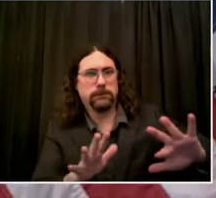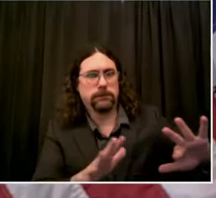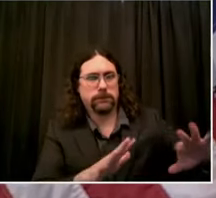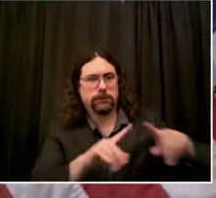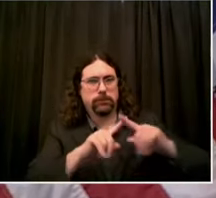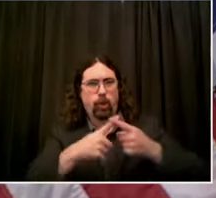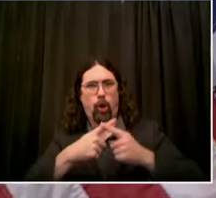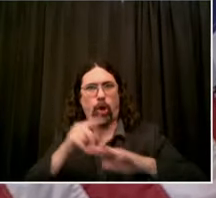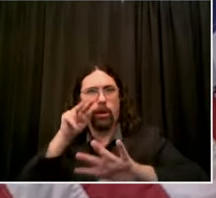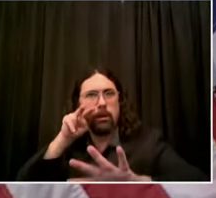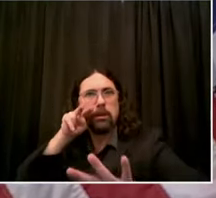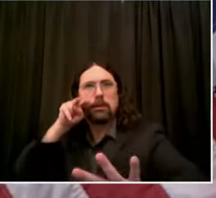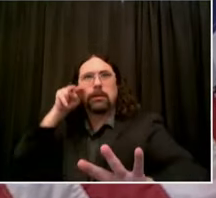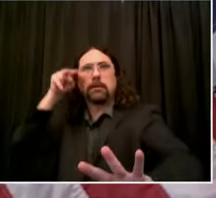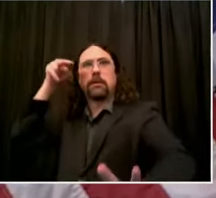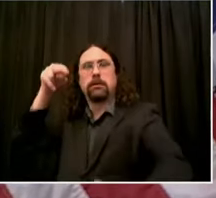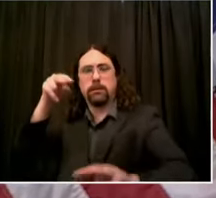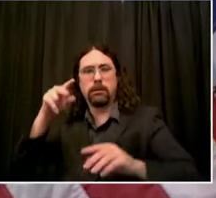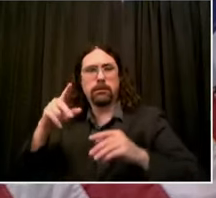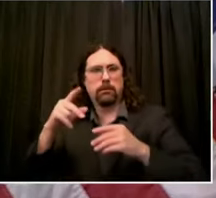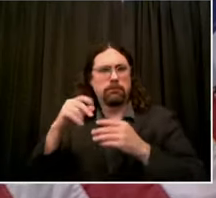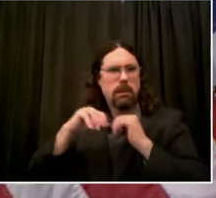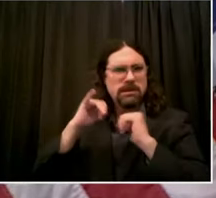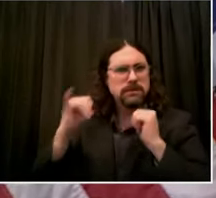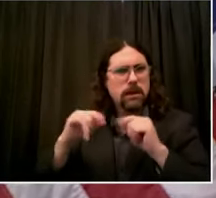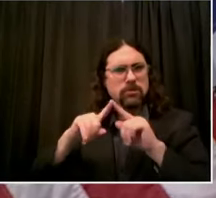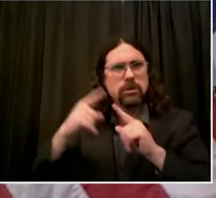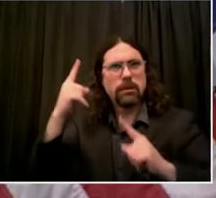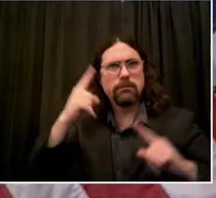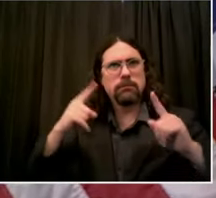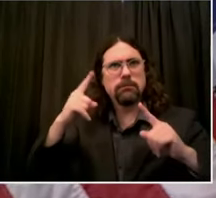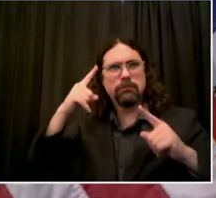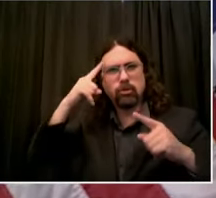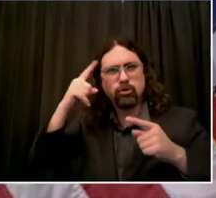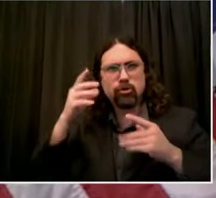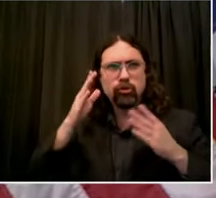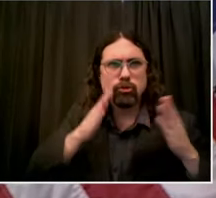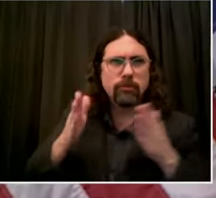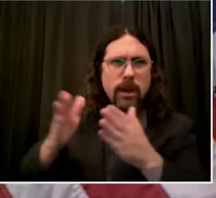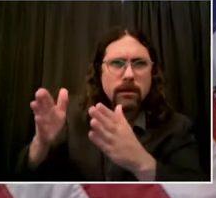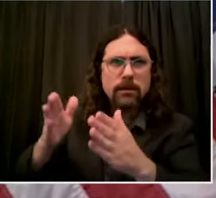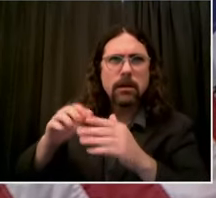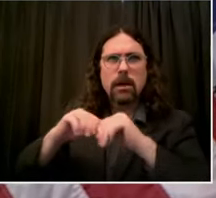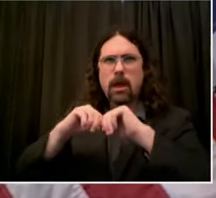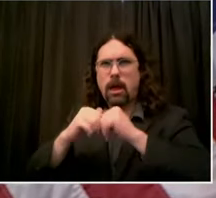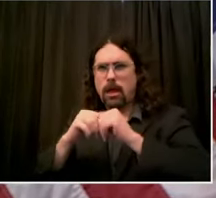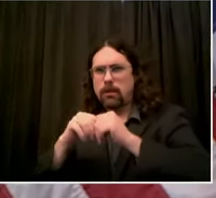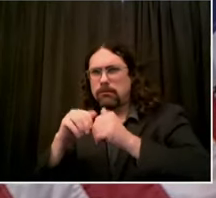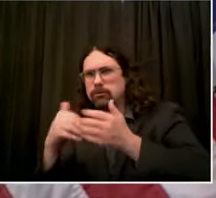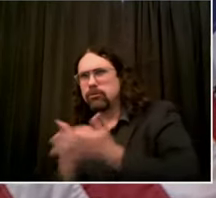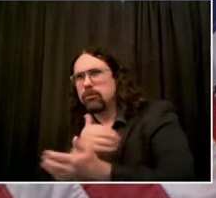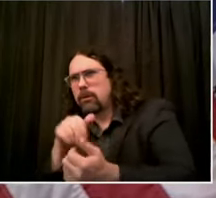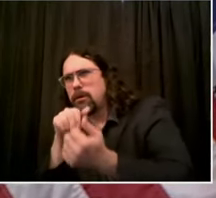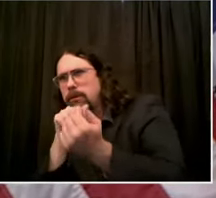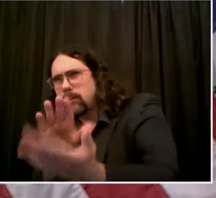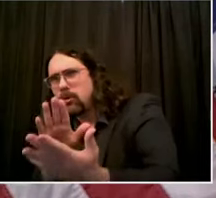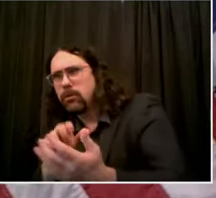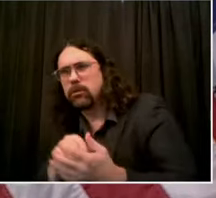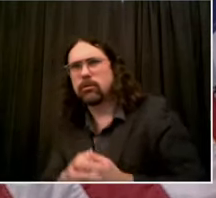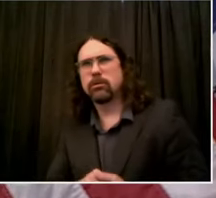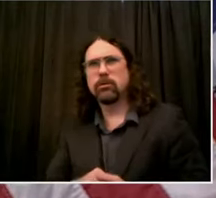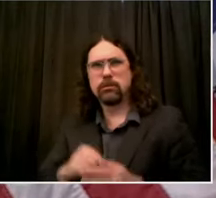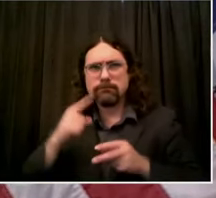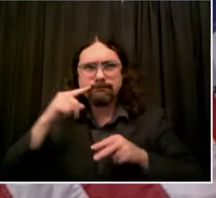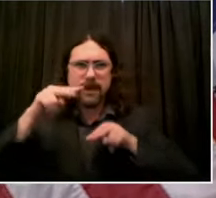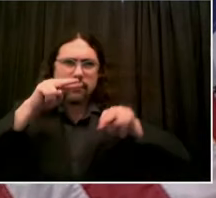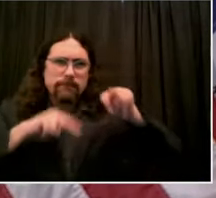in light of the evidence of what happened from 9 p.m. Sunday through Monday night. Again, things we had not seen previously. Adjustments